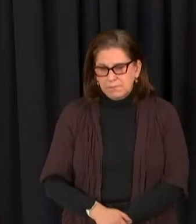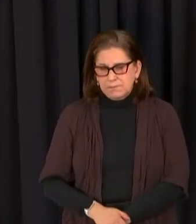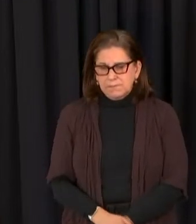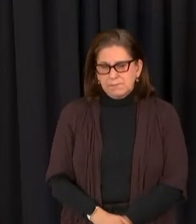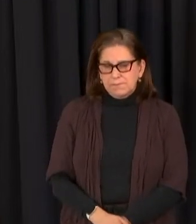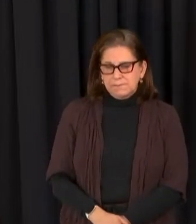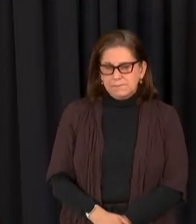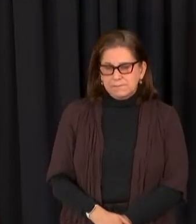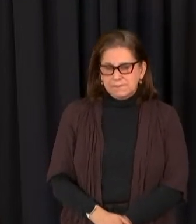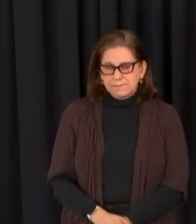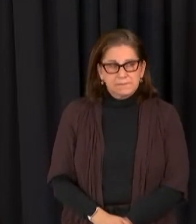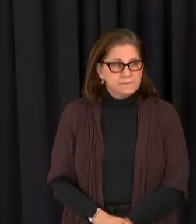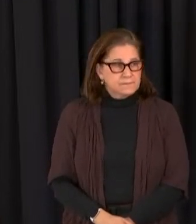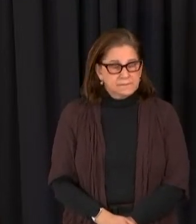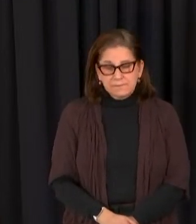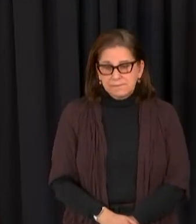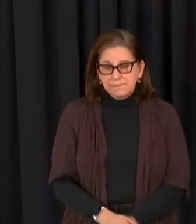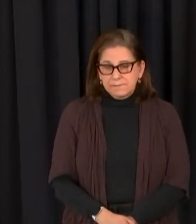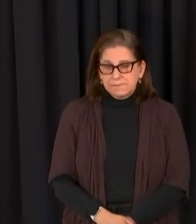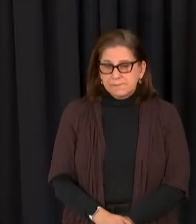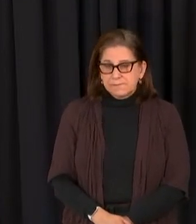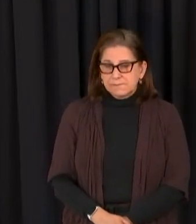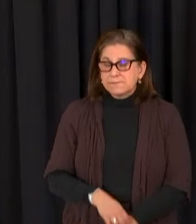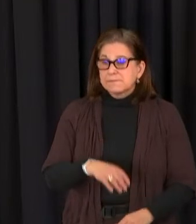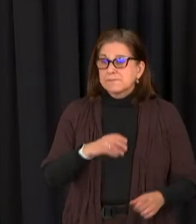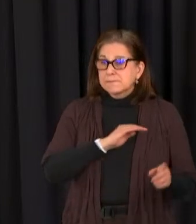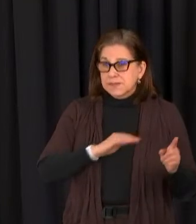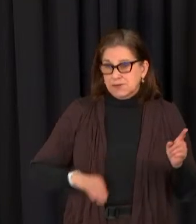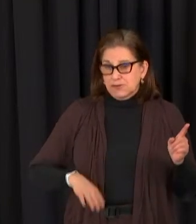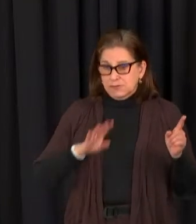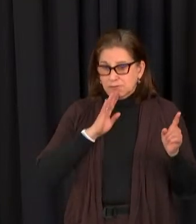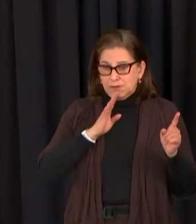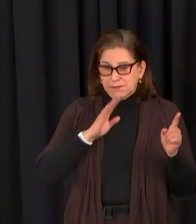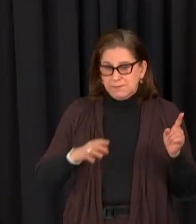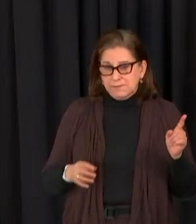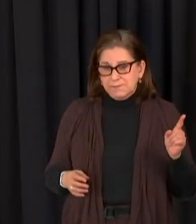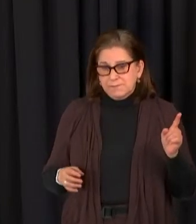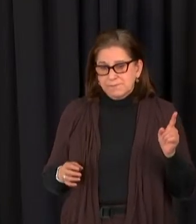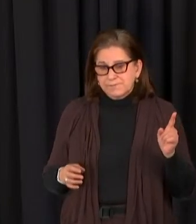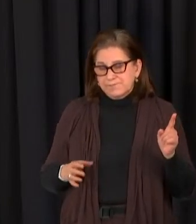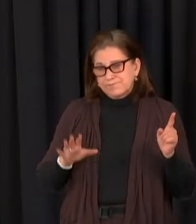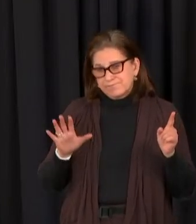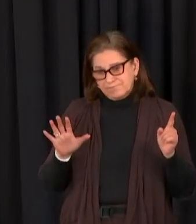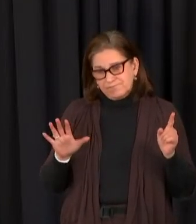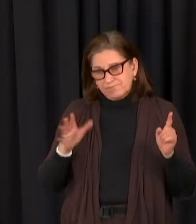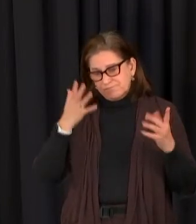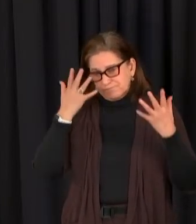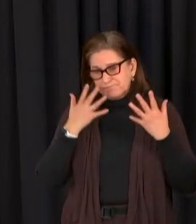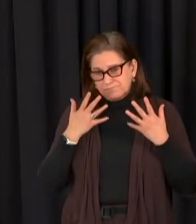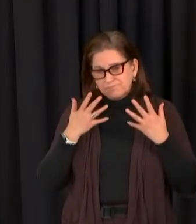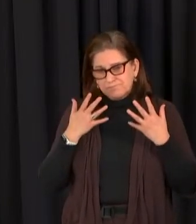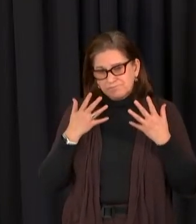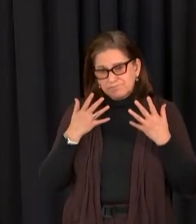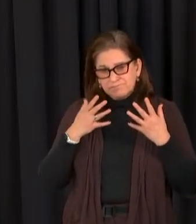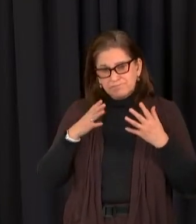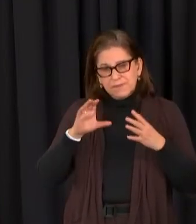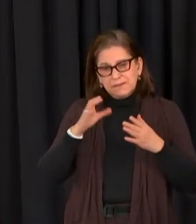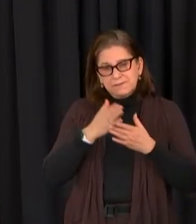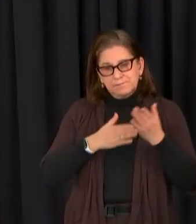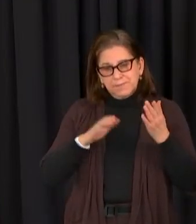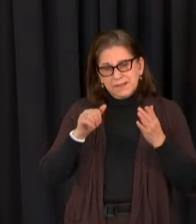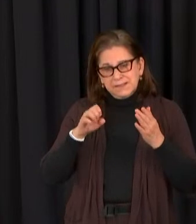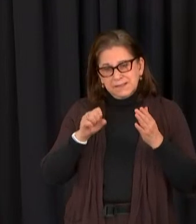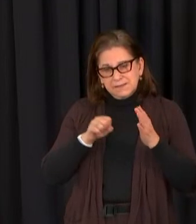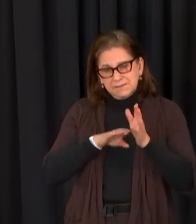have, as the mayor mentioned at the very beginning, we had a bit of deceleration or decrease in our cases